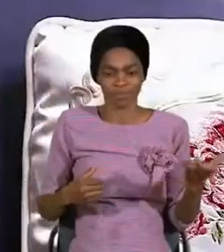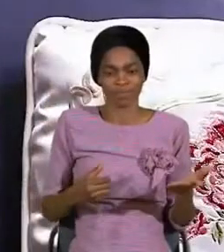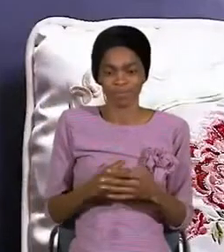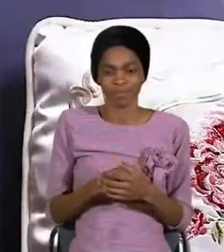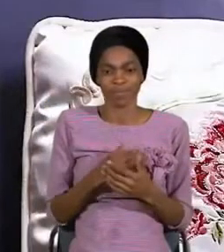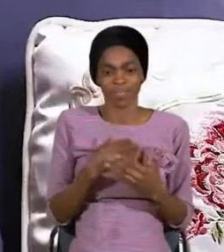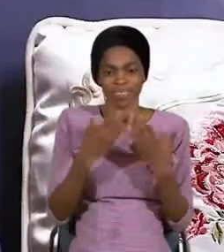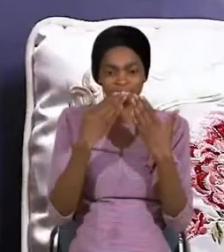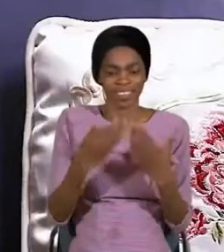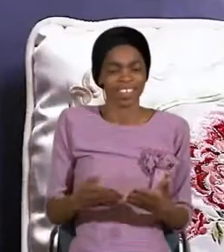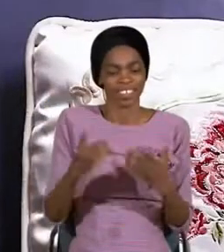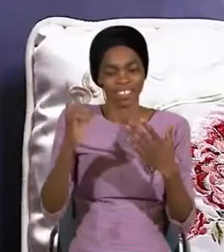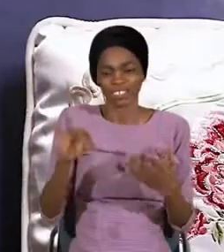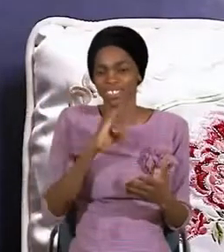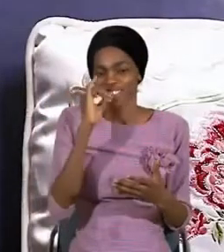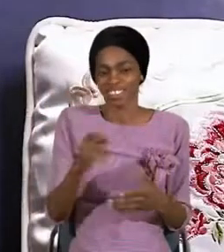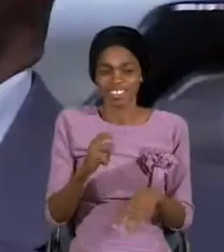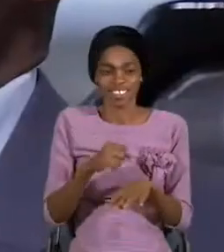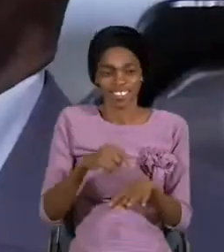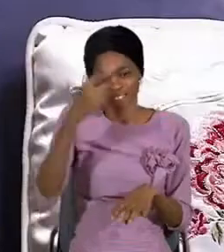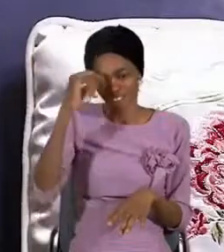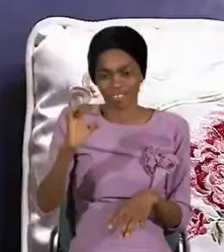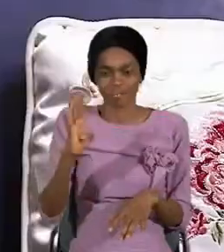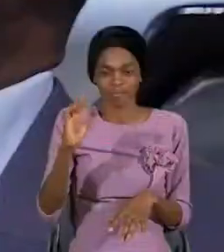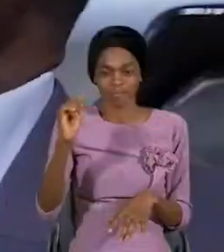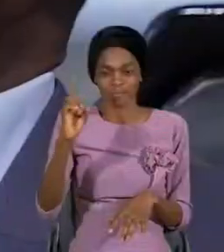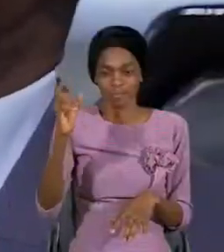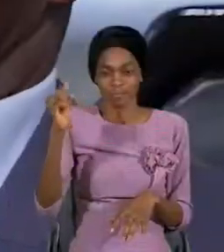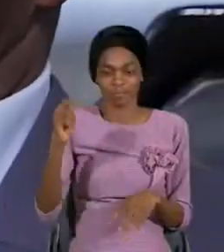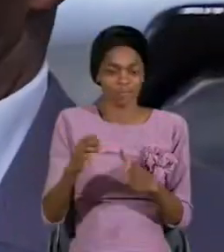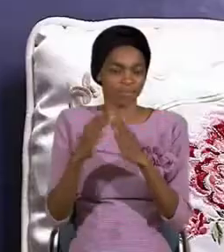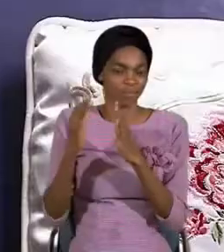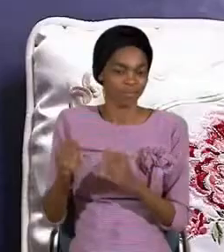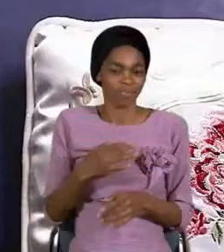now the turn of Ibadan City. There will be salvation, healing, deliverance.